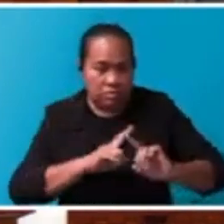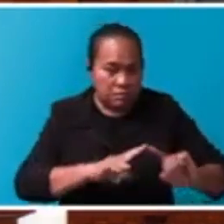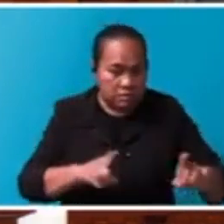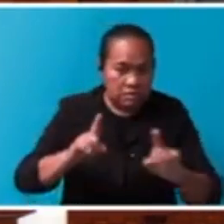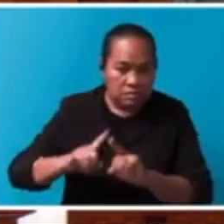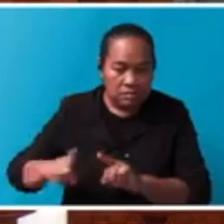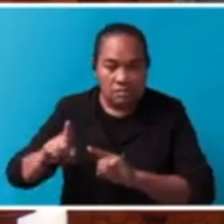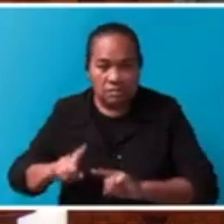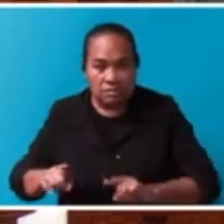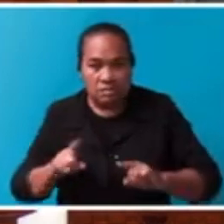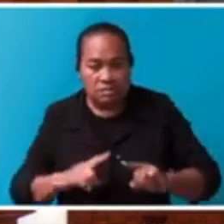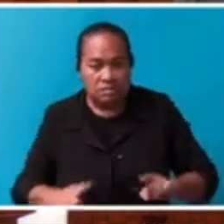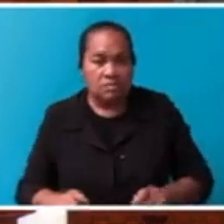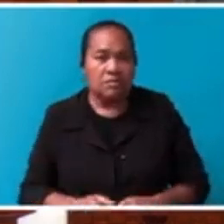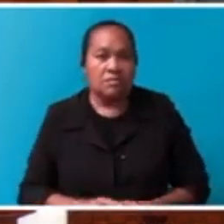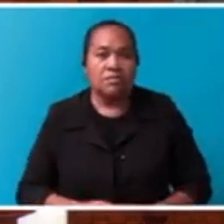eviti.